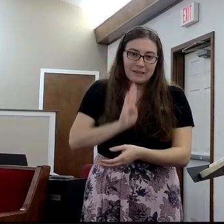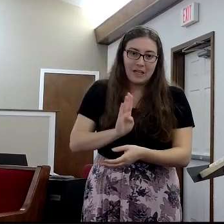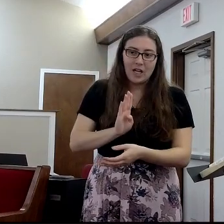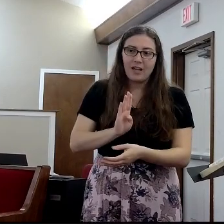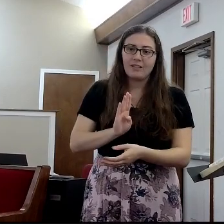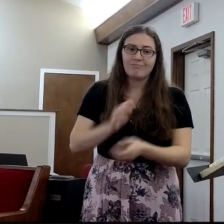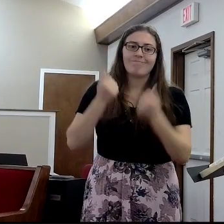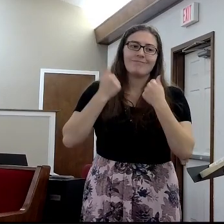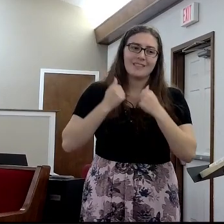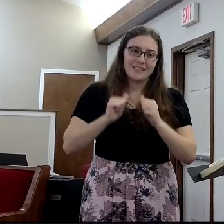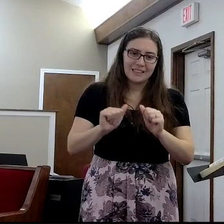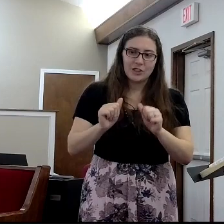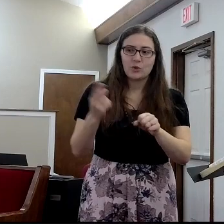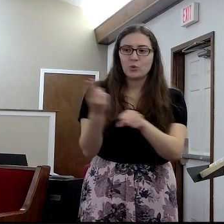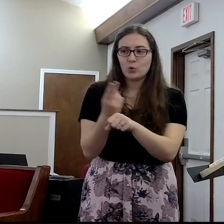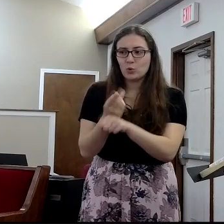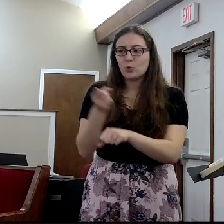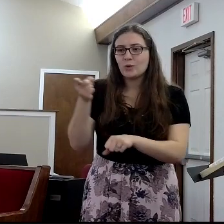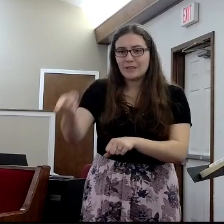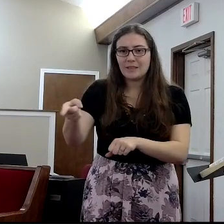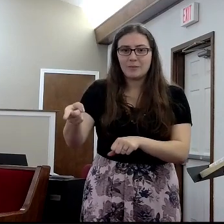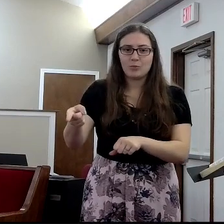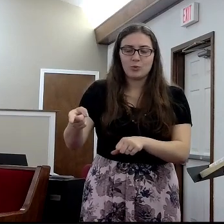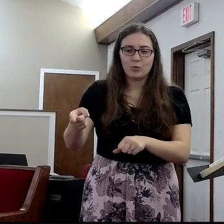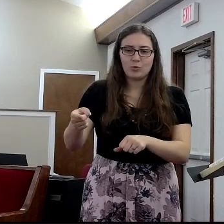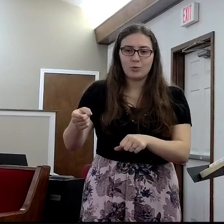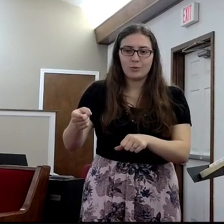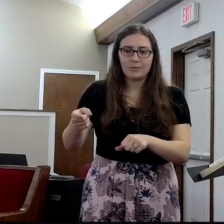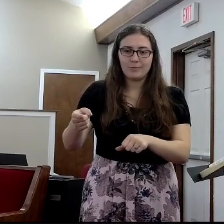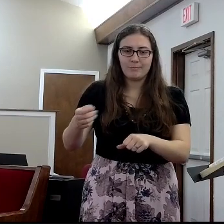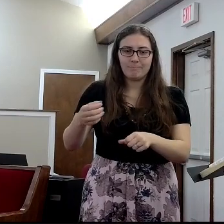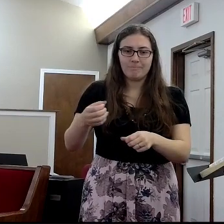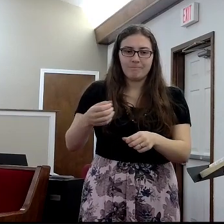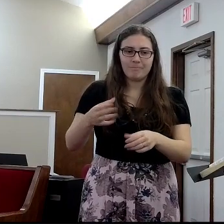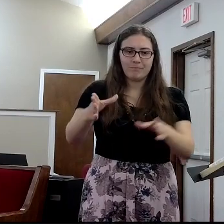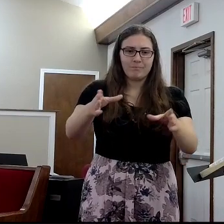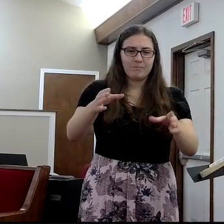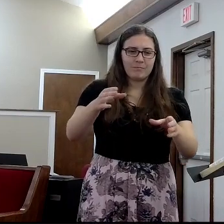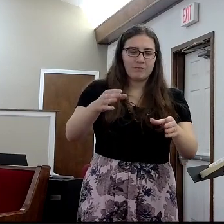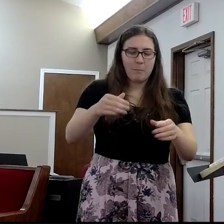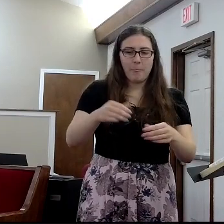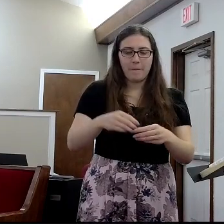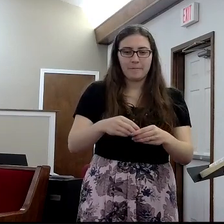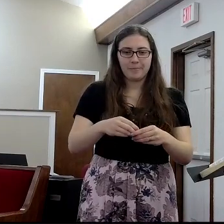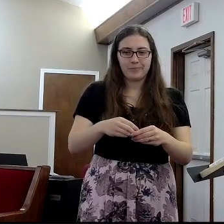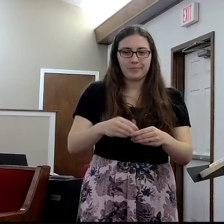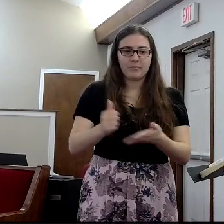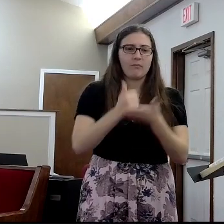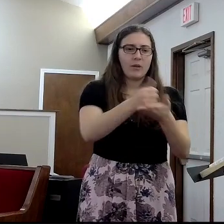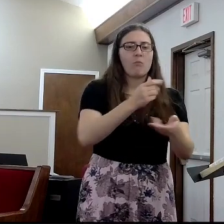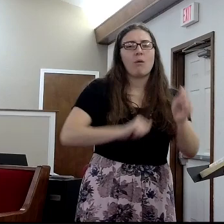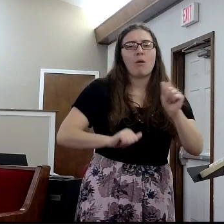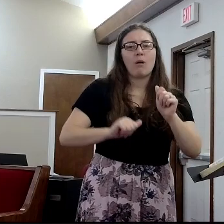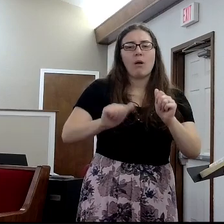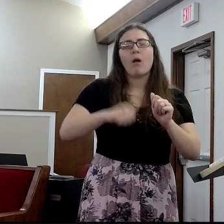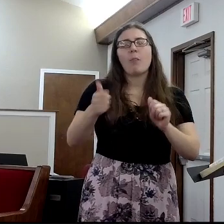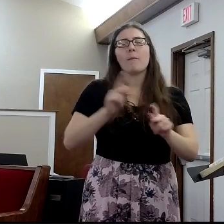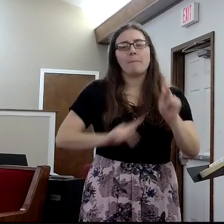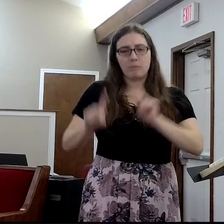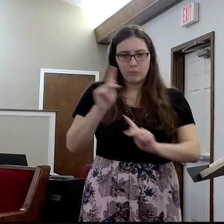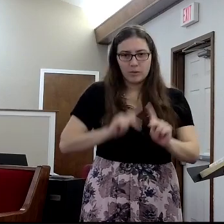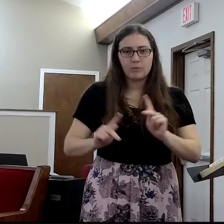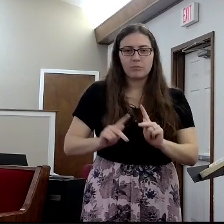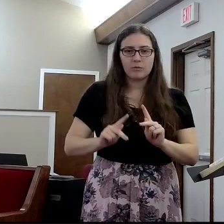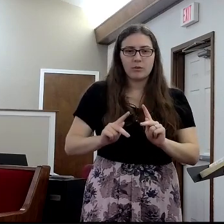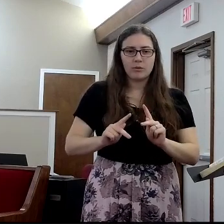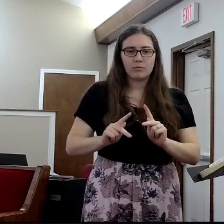he was on the run from God's will. And the mariners, like I said, are praying to the God of heaven now. I don't know